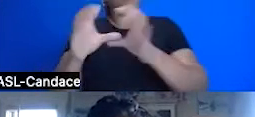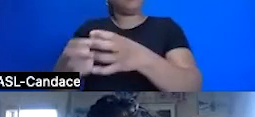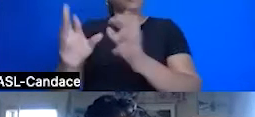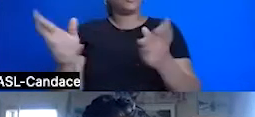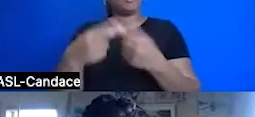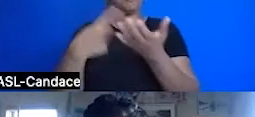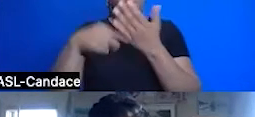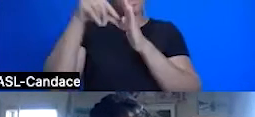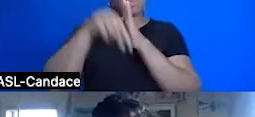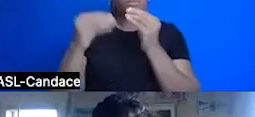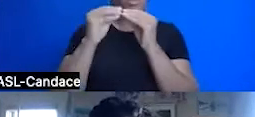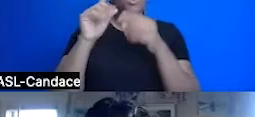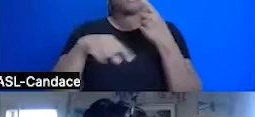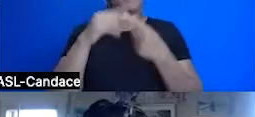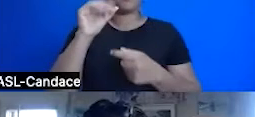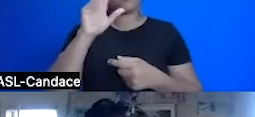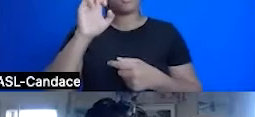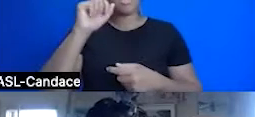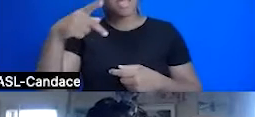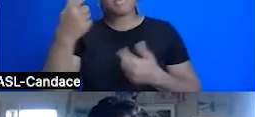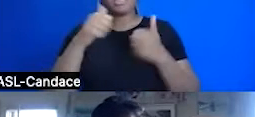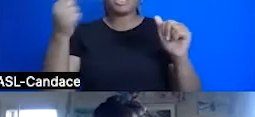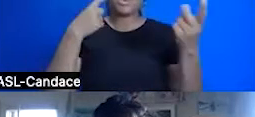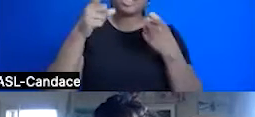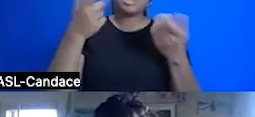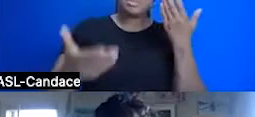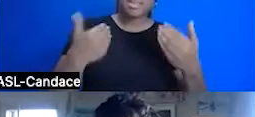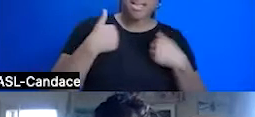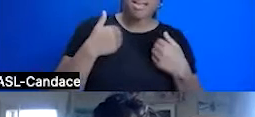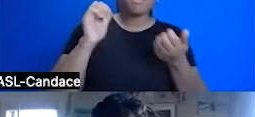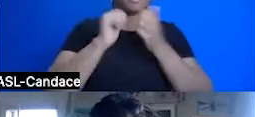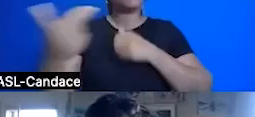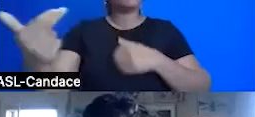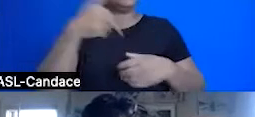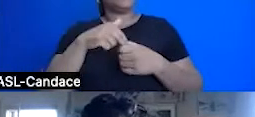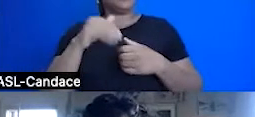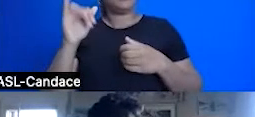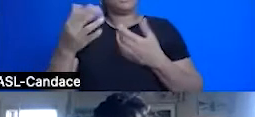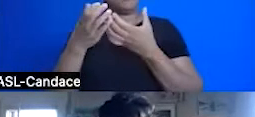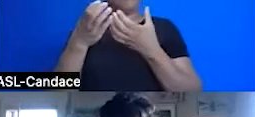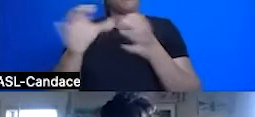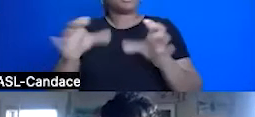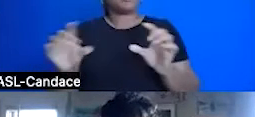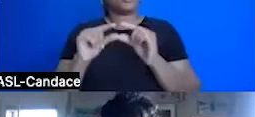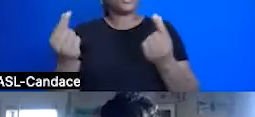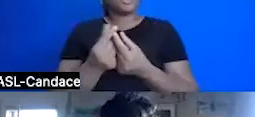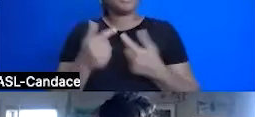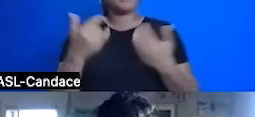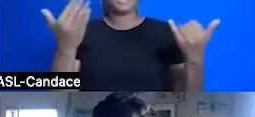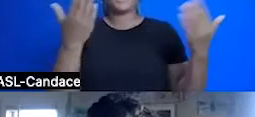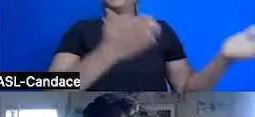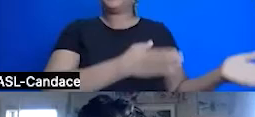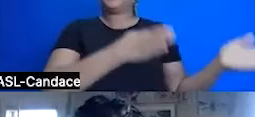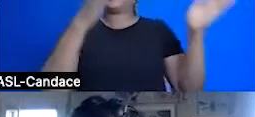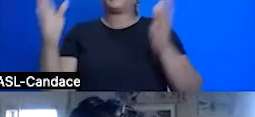about the core app, any questions you might have, and how to join the breakout groups. And now I will pass it over